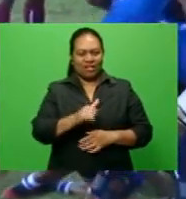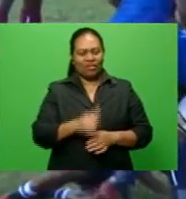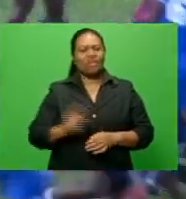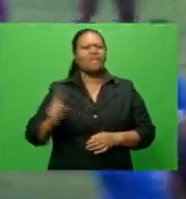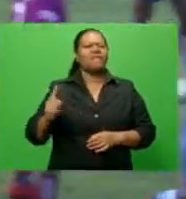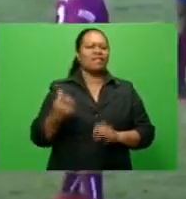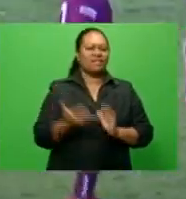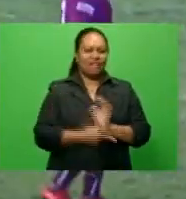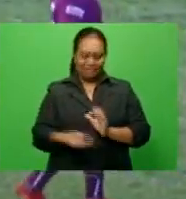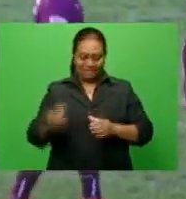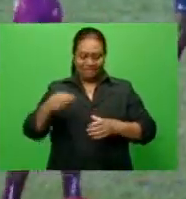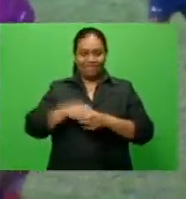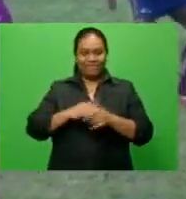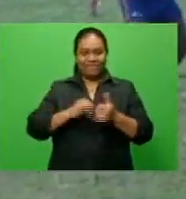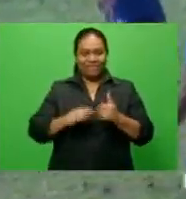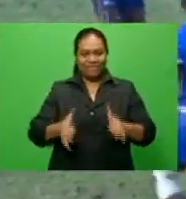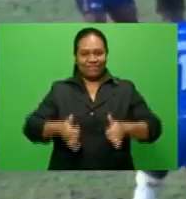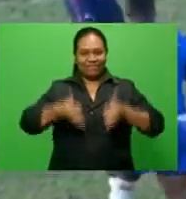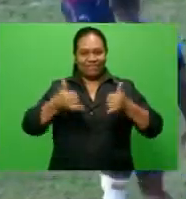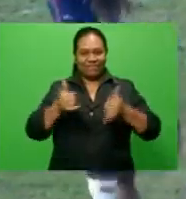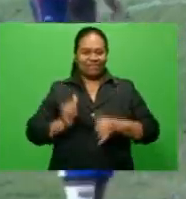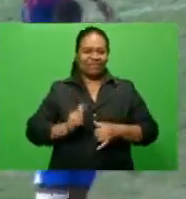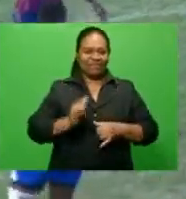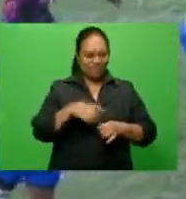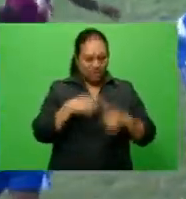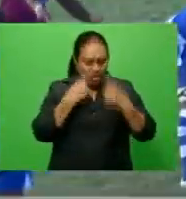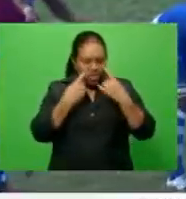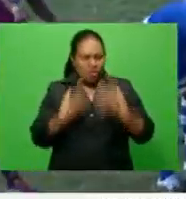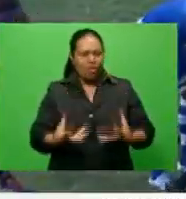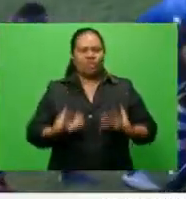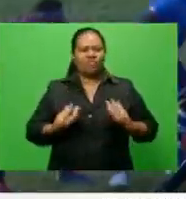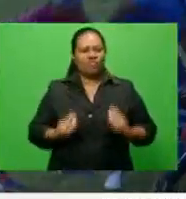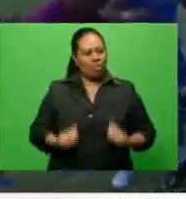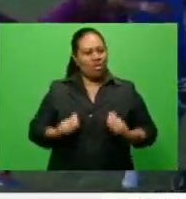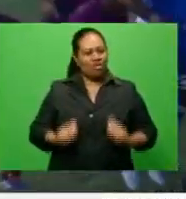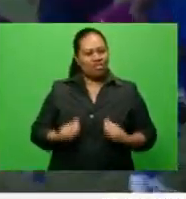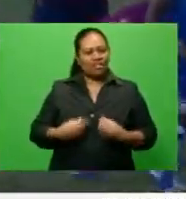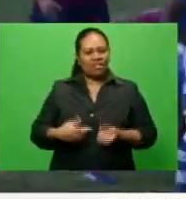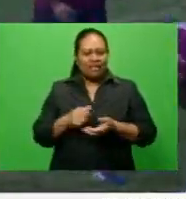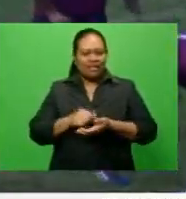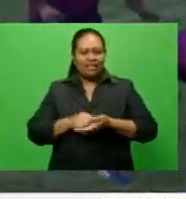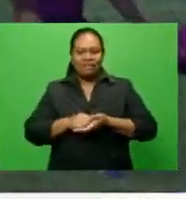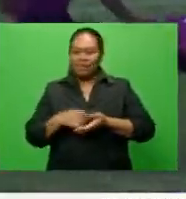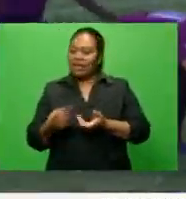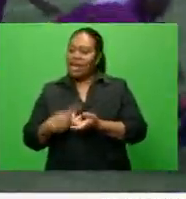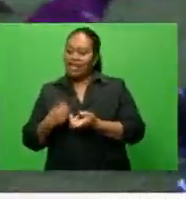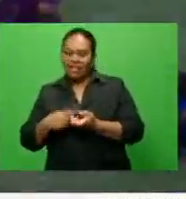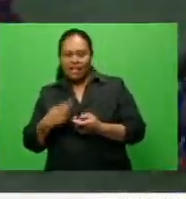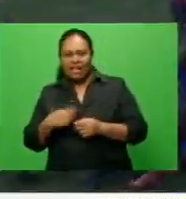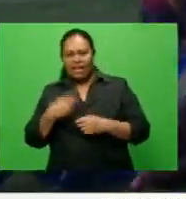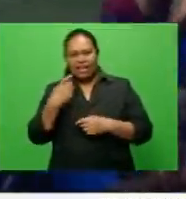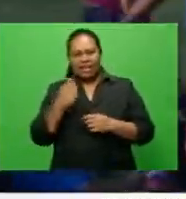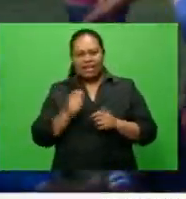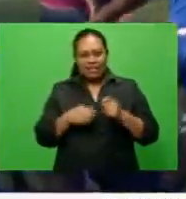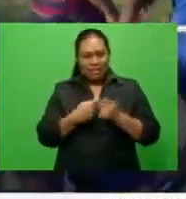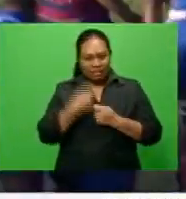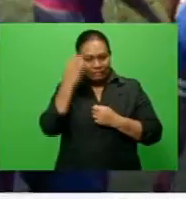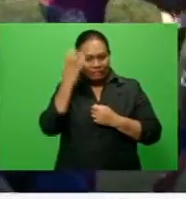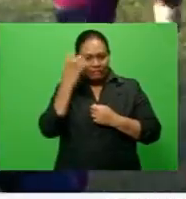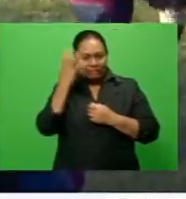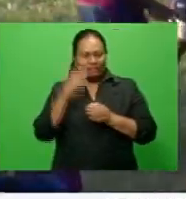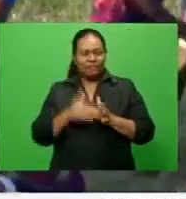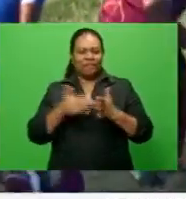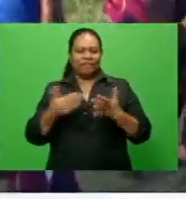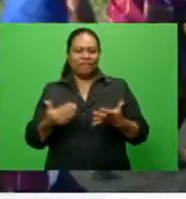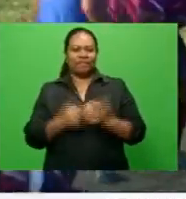the Skipper Cup competition, Yasawa has proven their worth, keeping other teams on their feet with their unpredictable play. Although the Marlins have